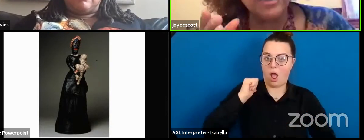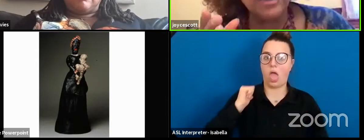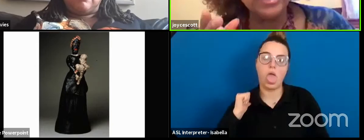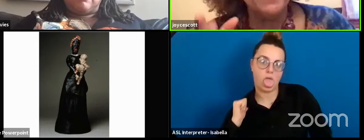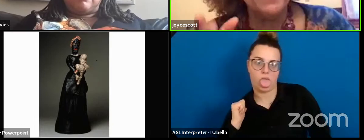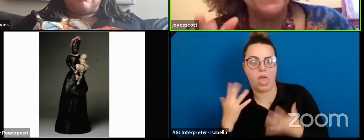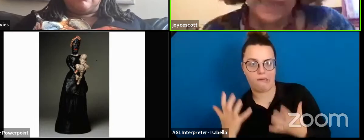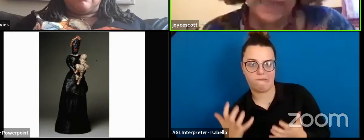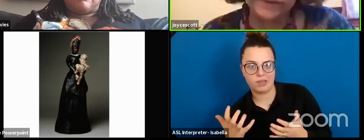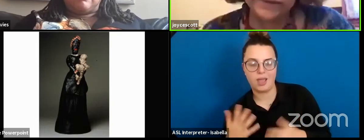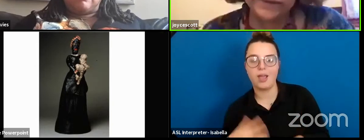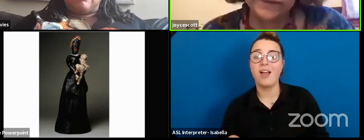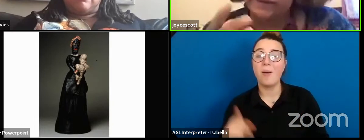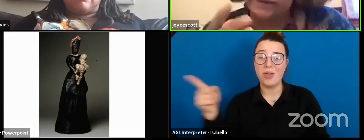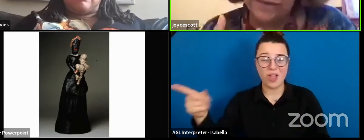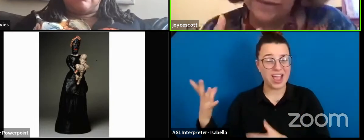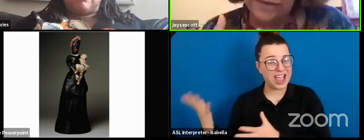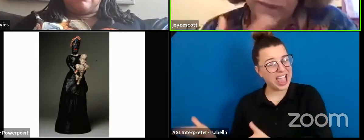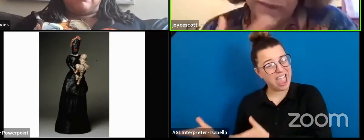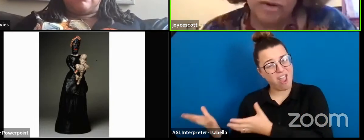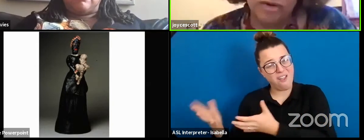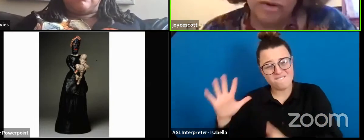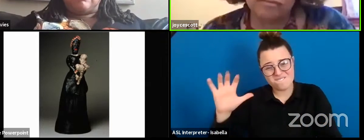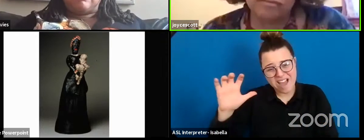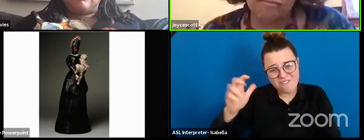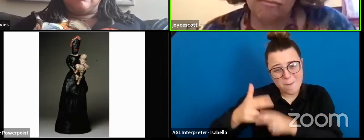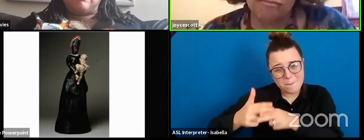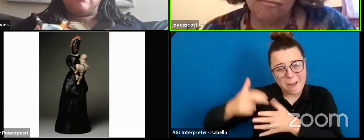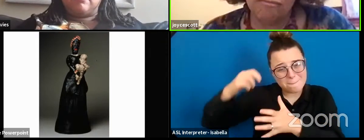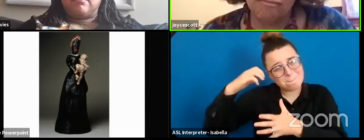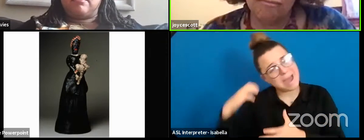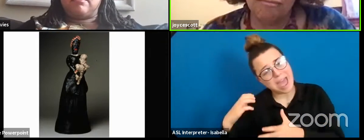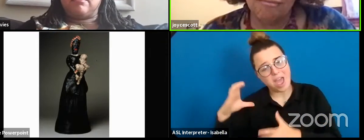500-pound bag of cotton. That's superheroes.